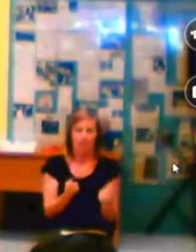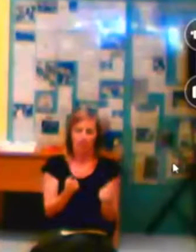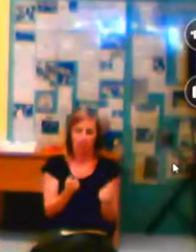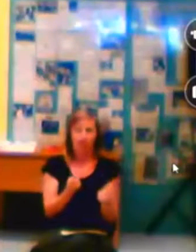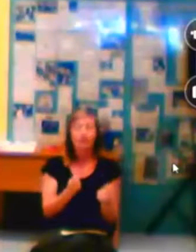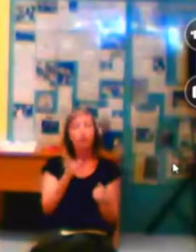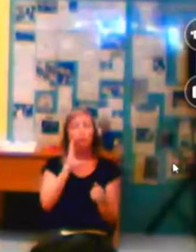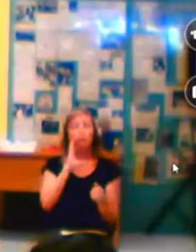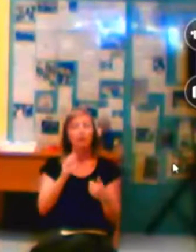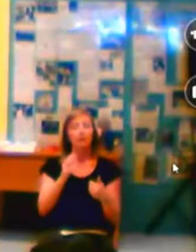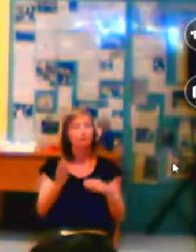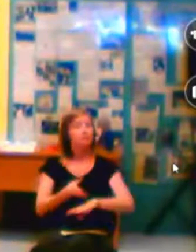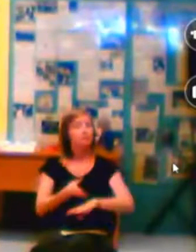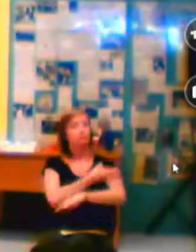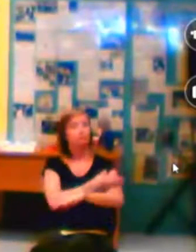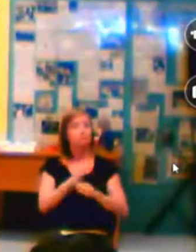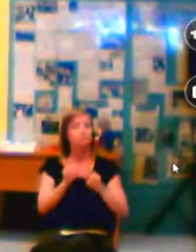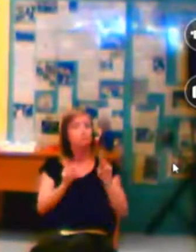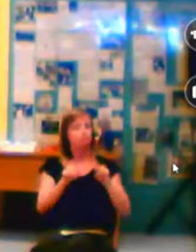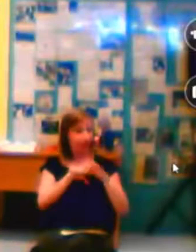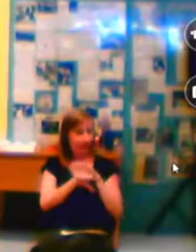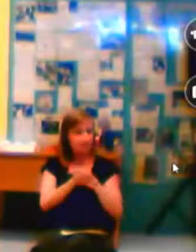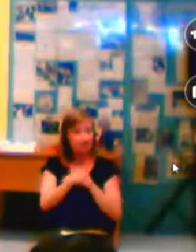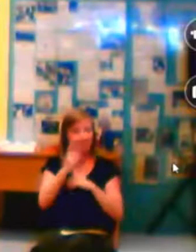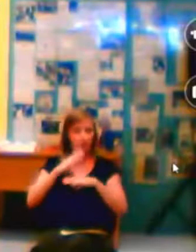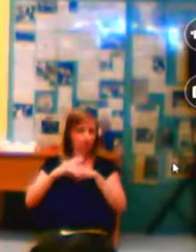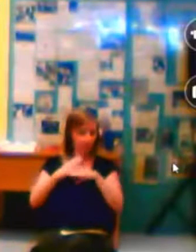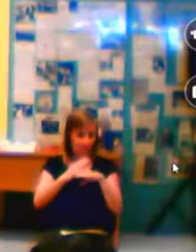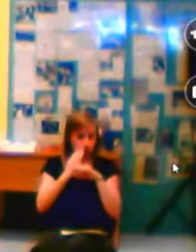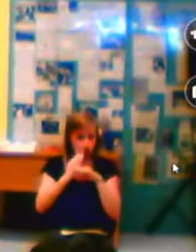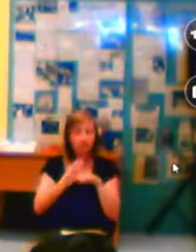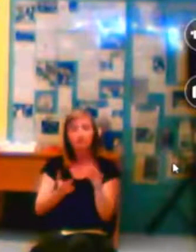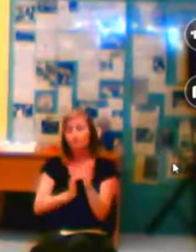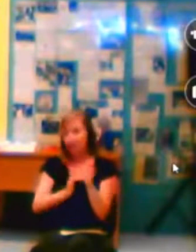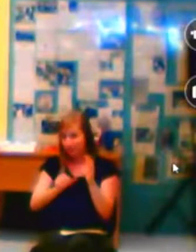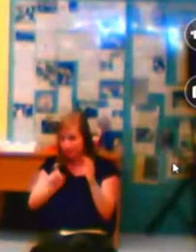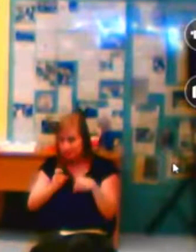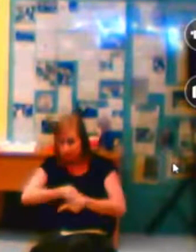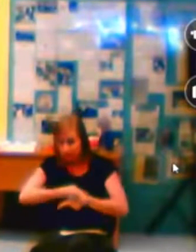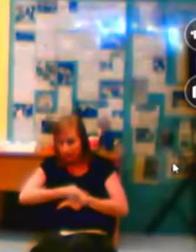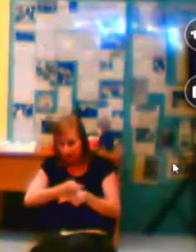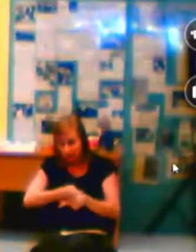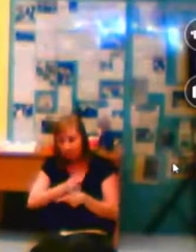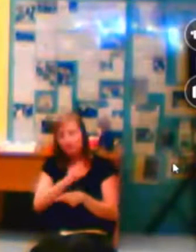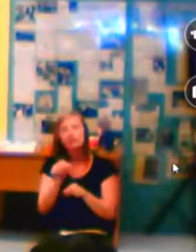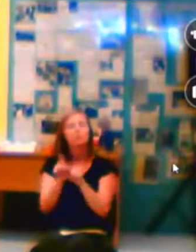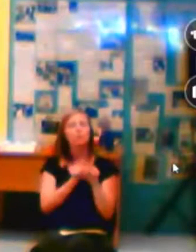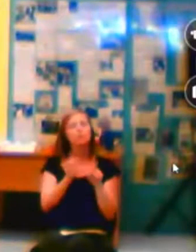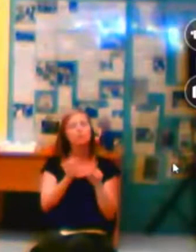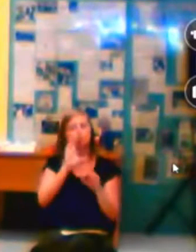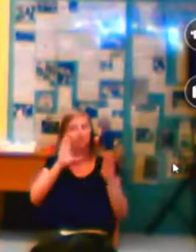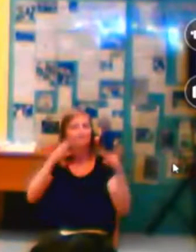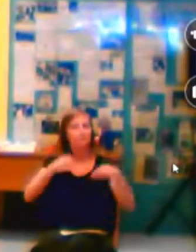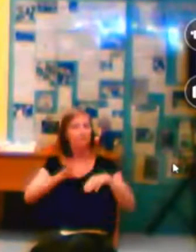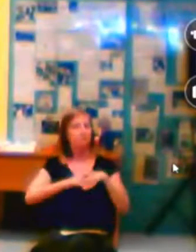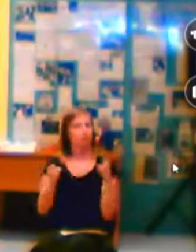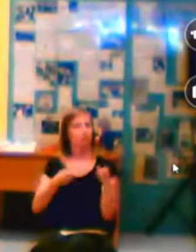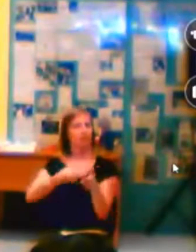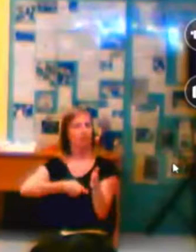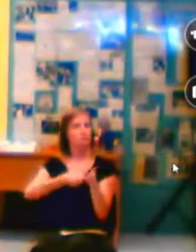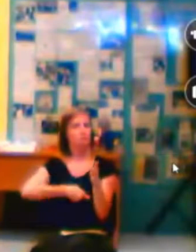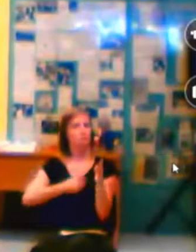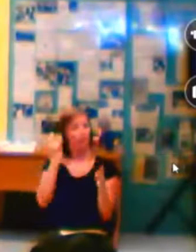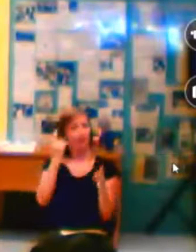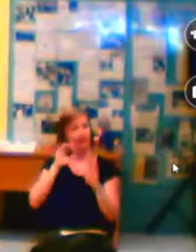a health care system that provides incentives for improving the health of all Coloradans. Colorado Care